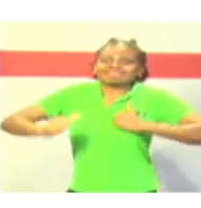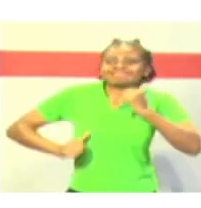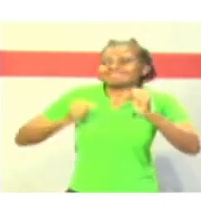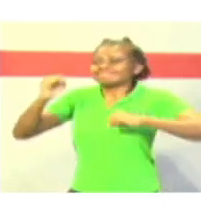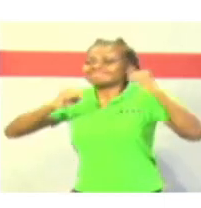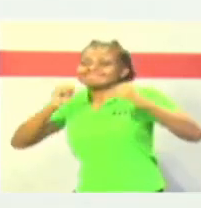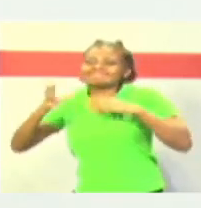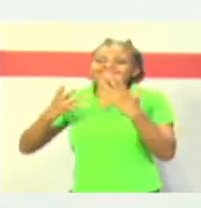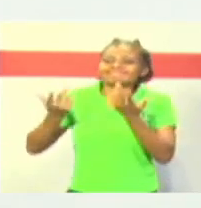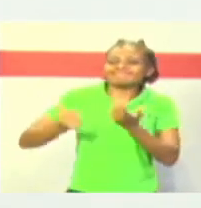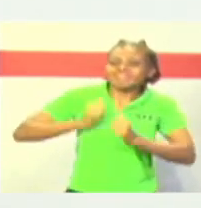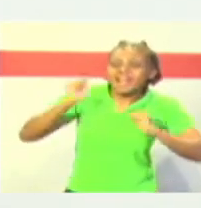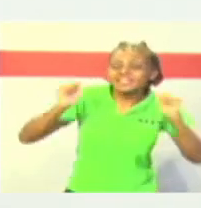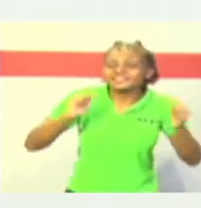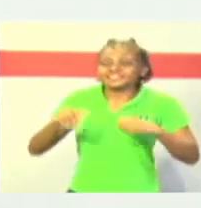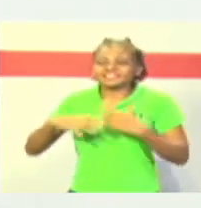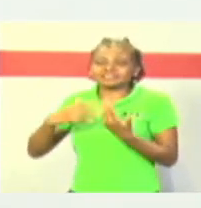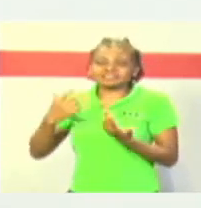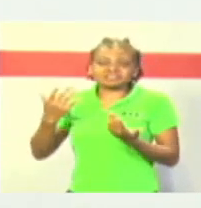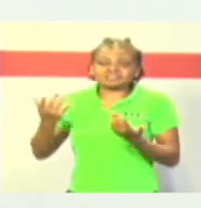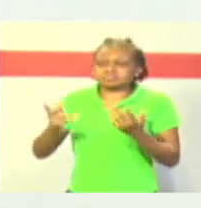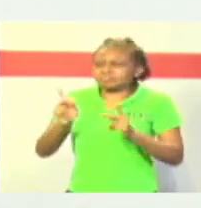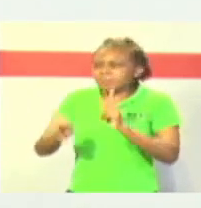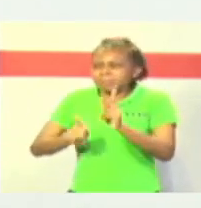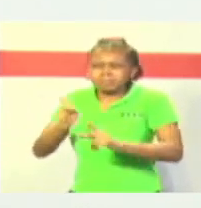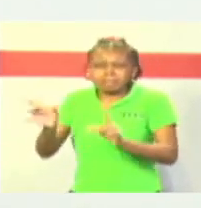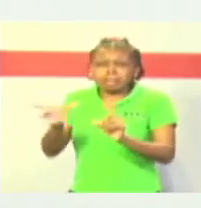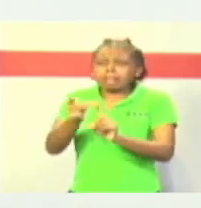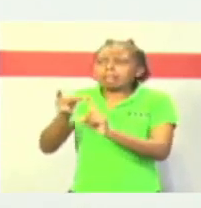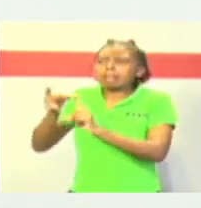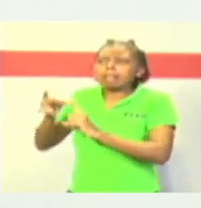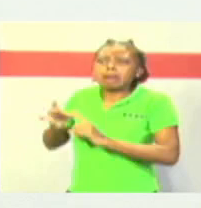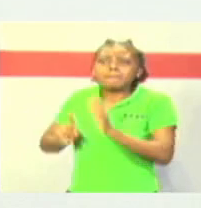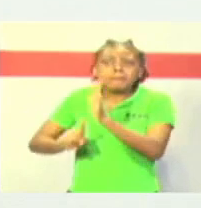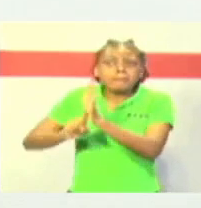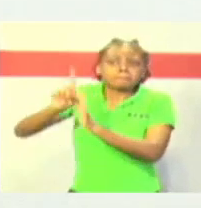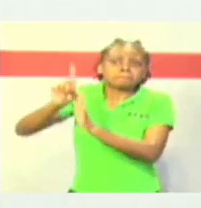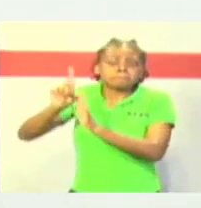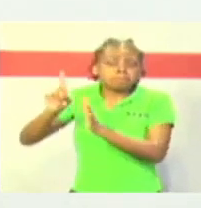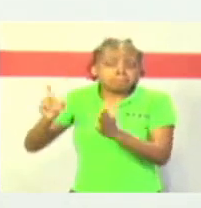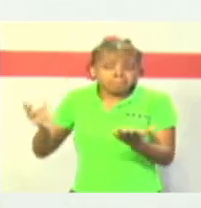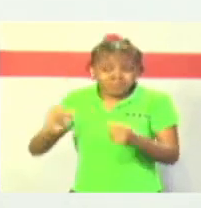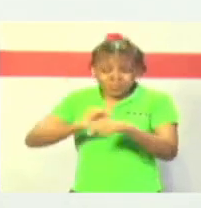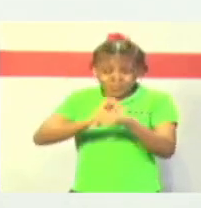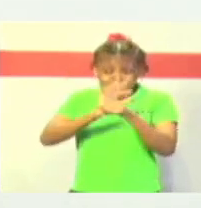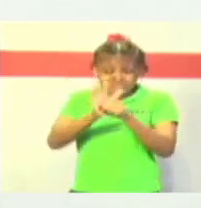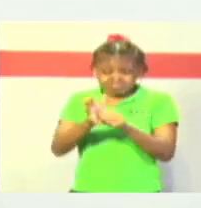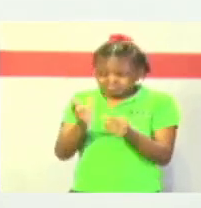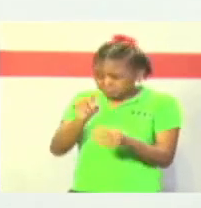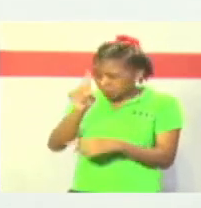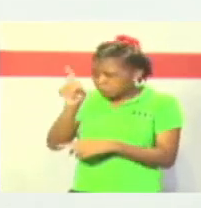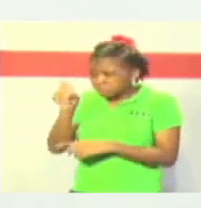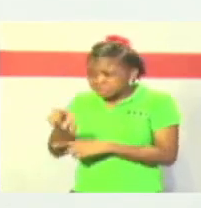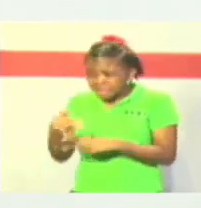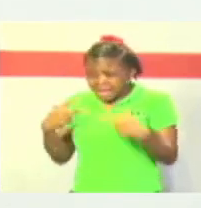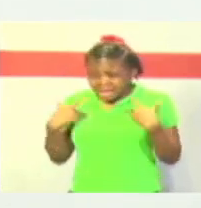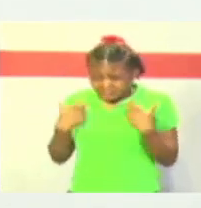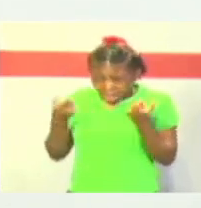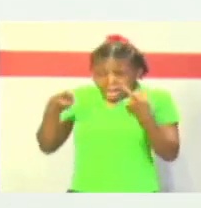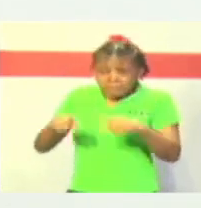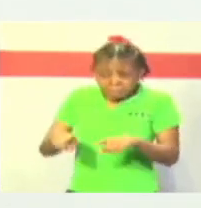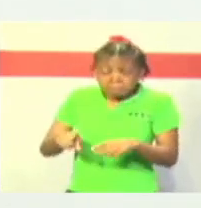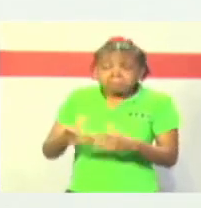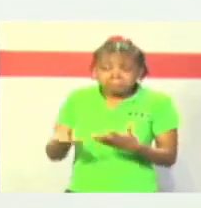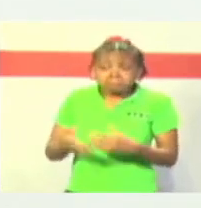the first question, if I get it clearly, you're asking if bodies have reached out to the ministry to be vaccinated or to operate as a